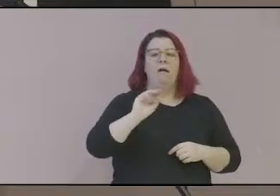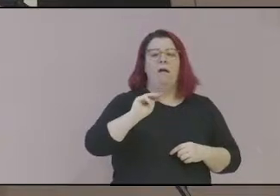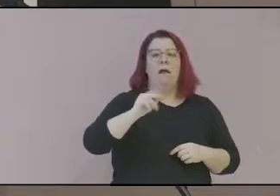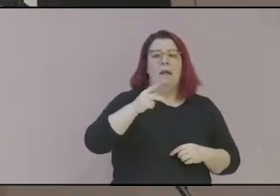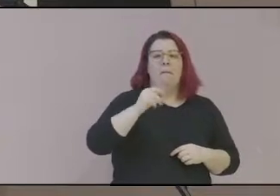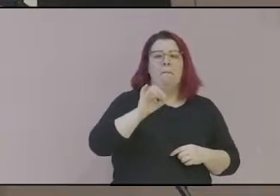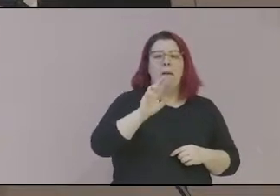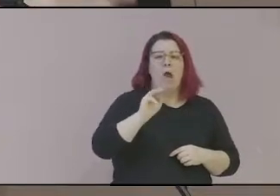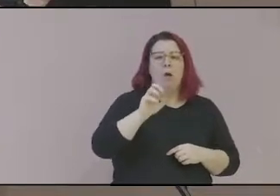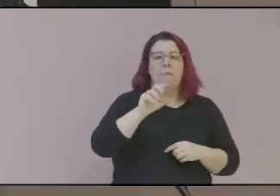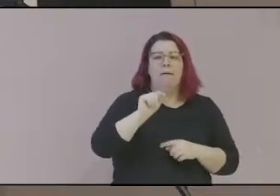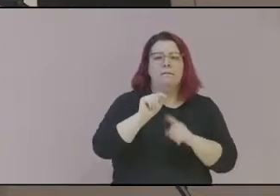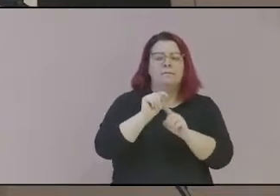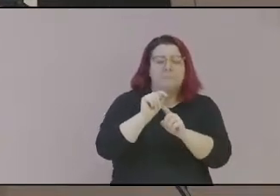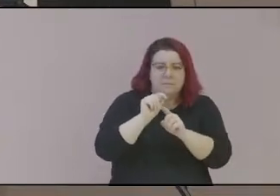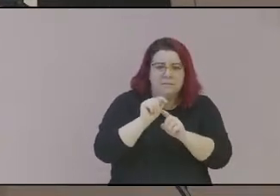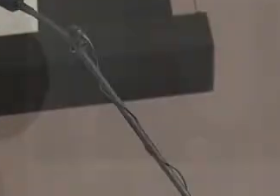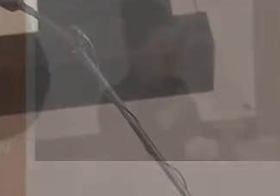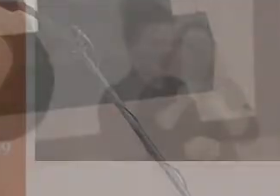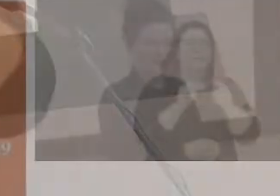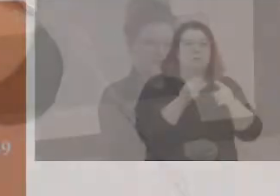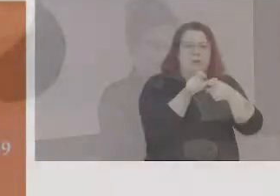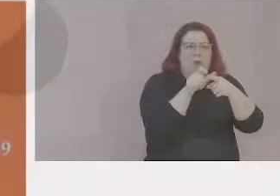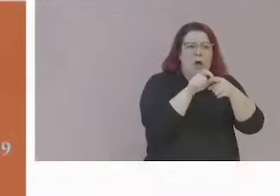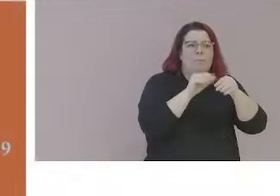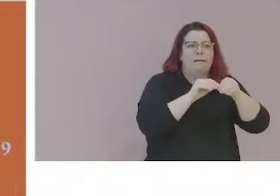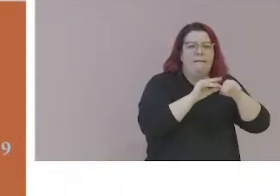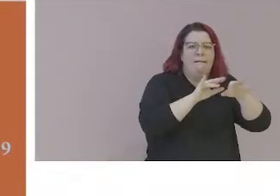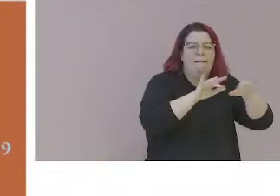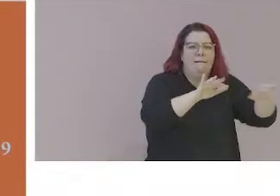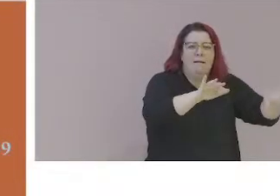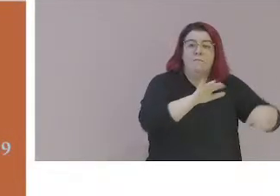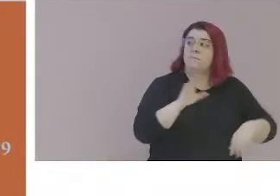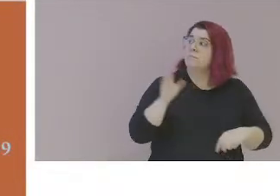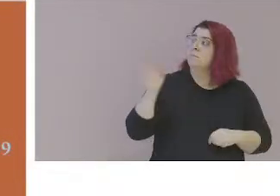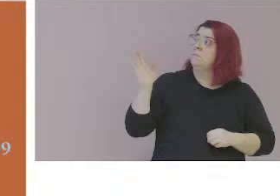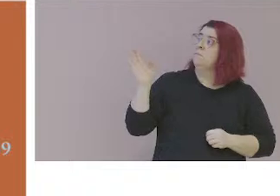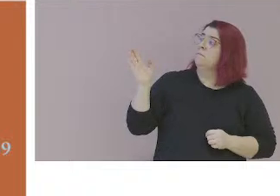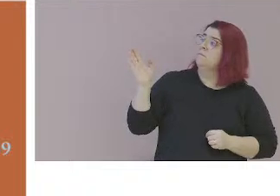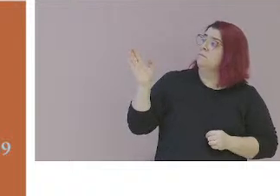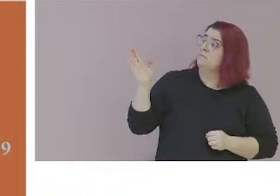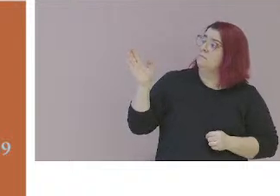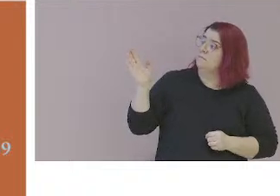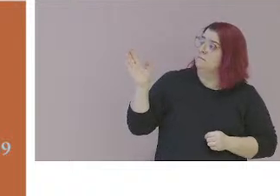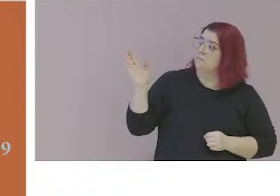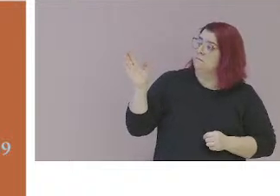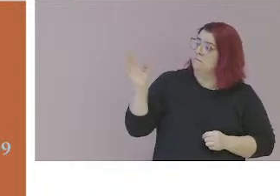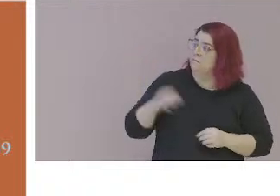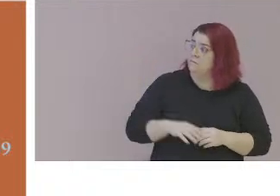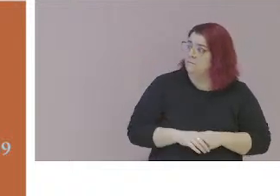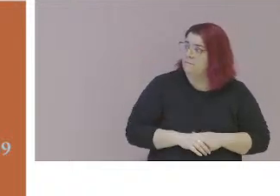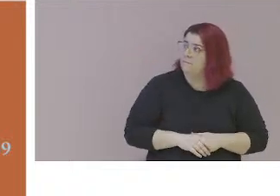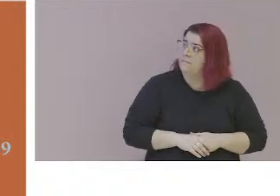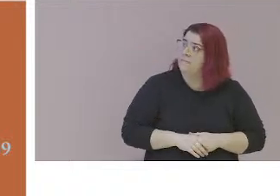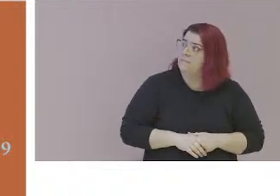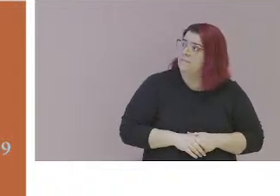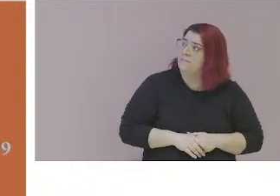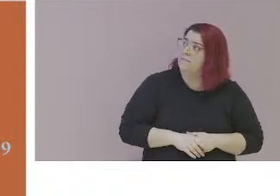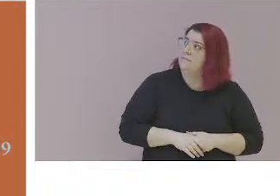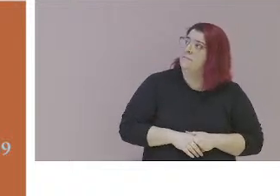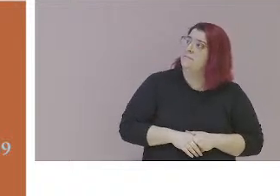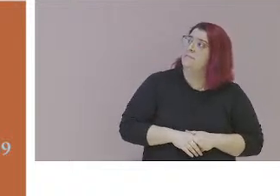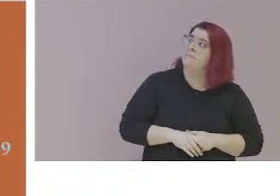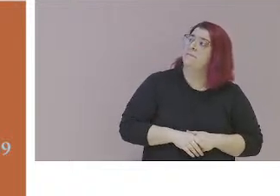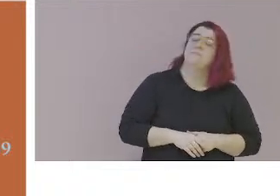English language. On this slide, I'm showing you as an example a volume of Osiris, the Journal of the History of Science Society